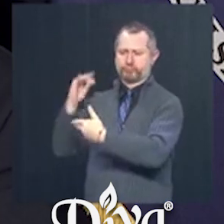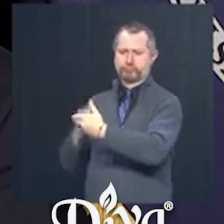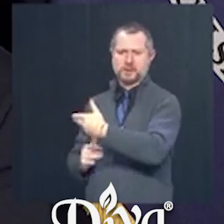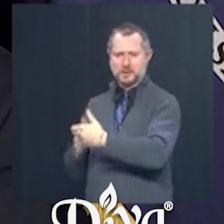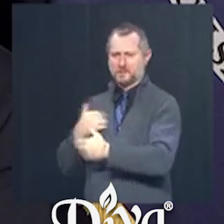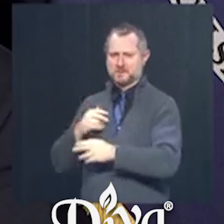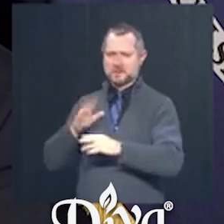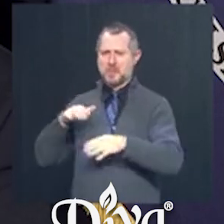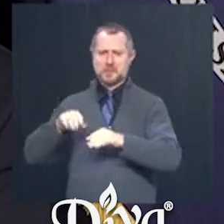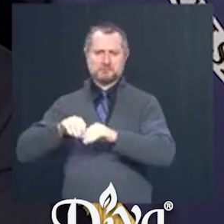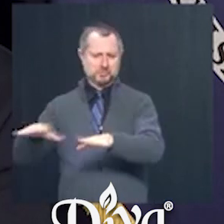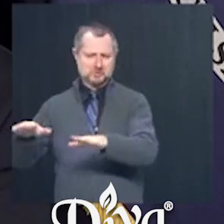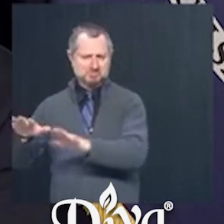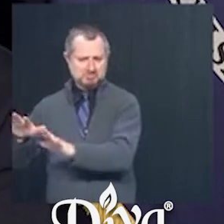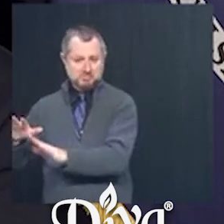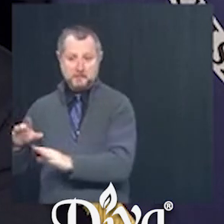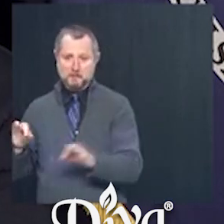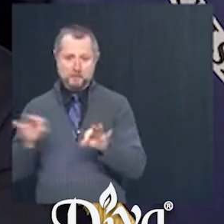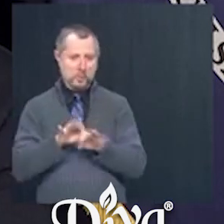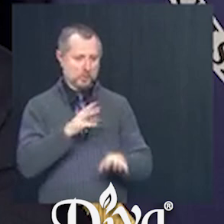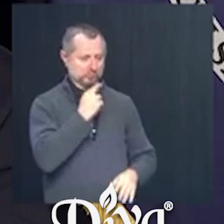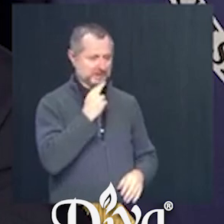about indoor dining. This